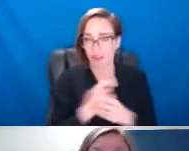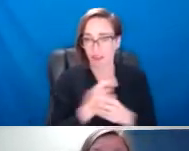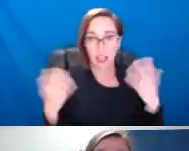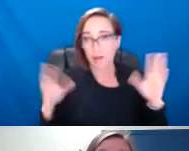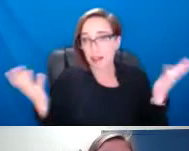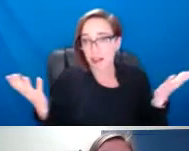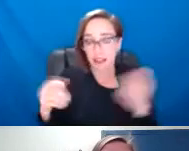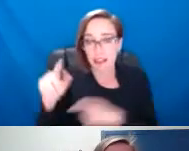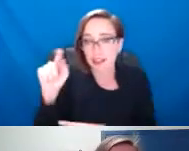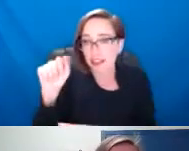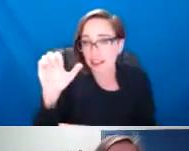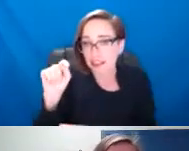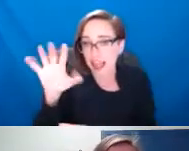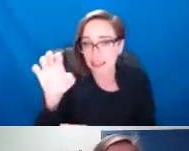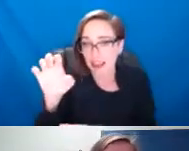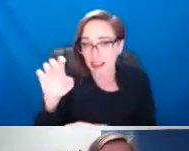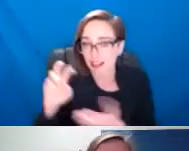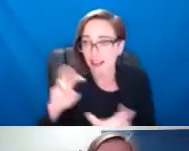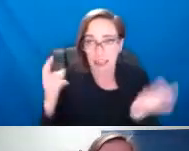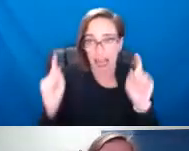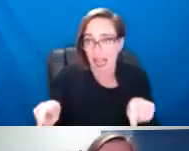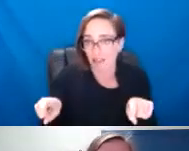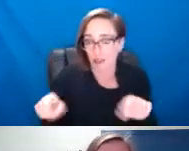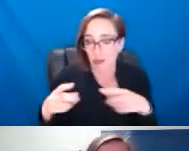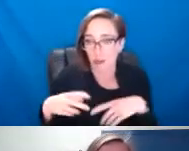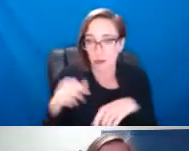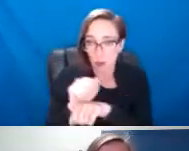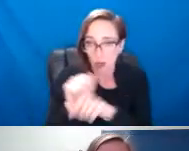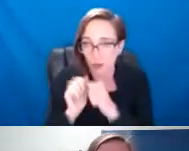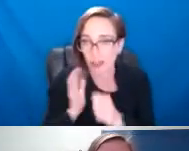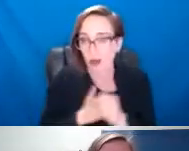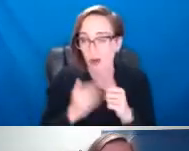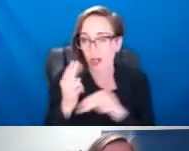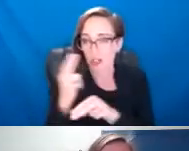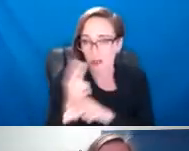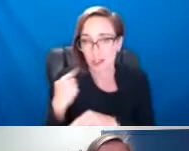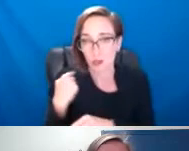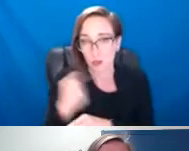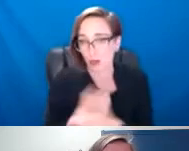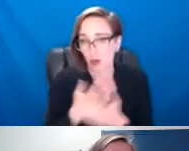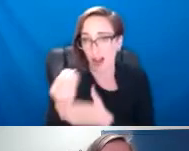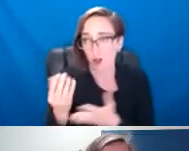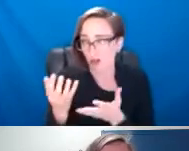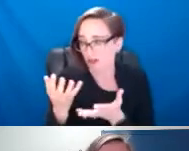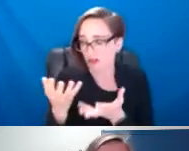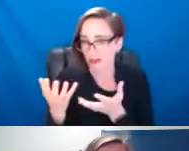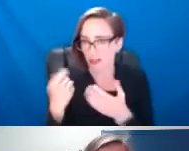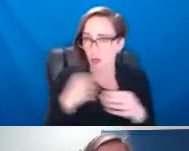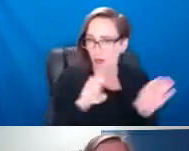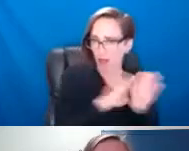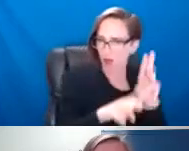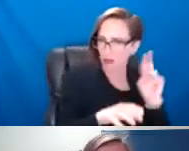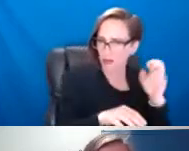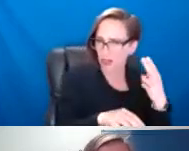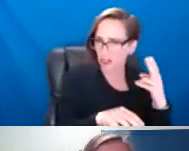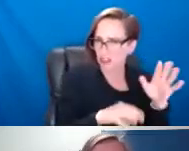to be with our individuals, and we were out there working with them. I would say probably we were shut down in March, and I believe